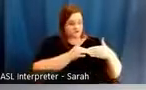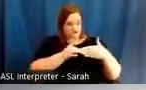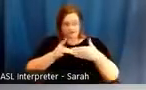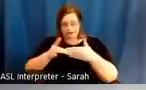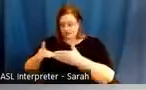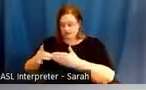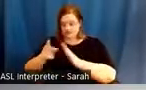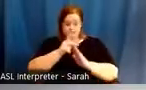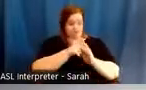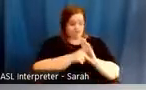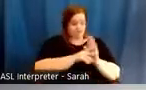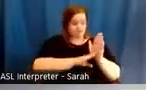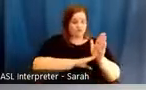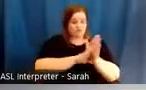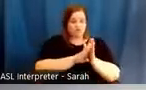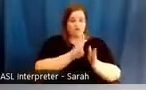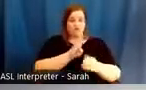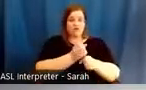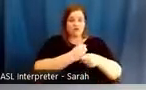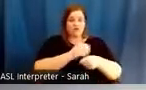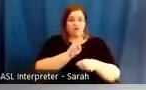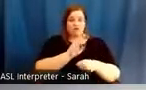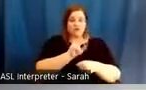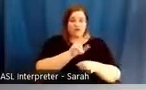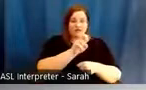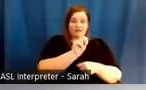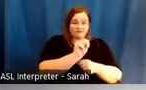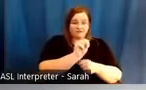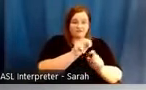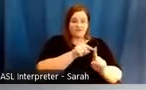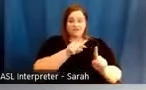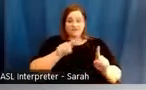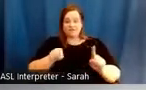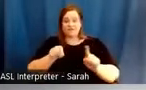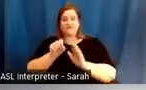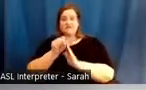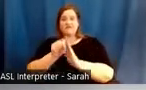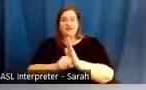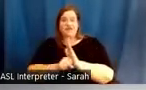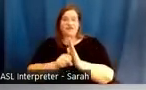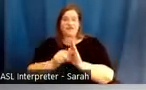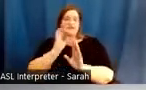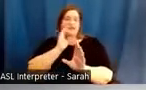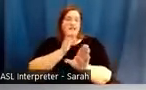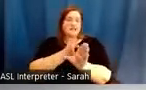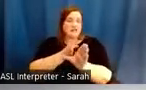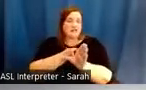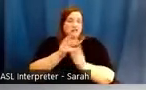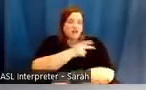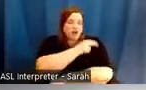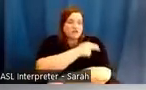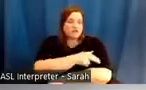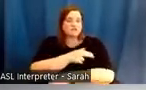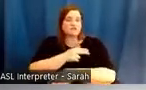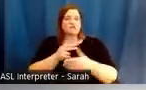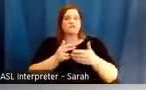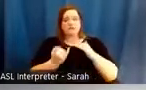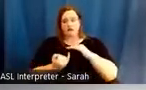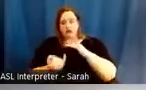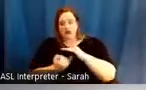that created Brandon and the state psychiatric hospital and isolated and segregated